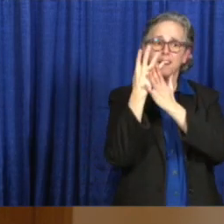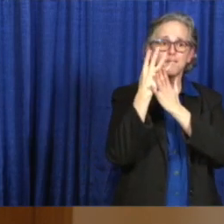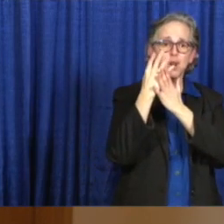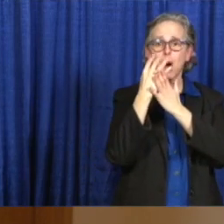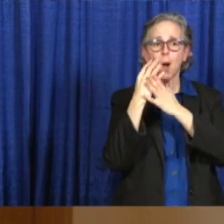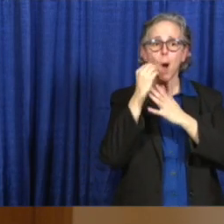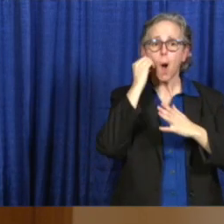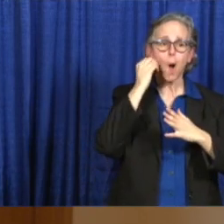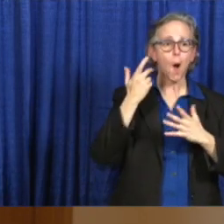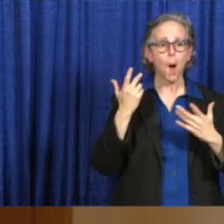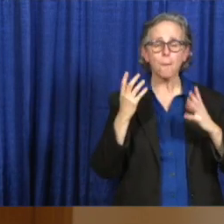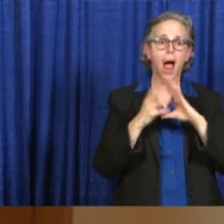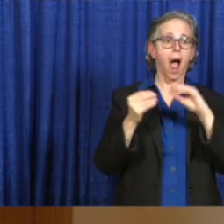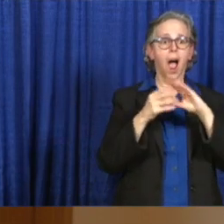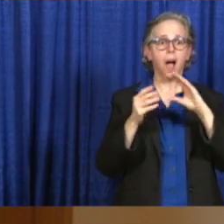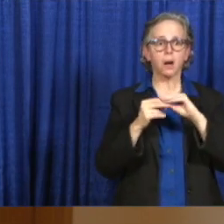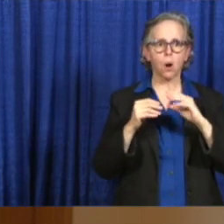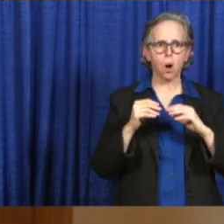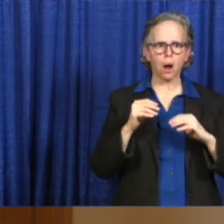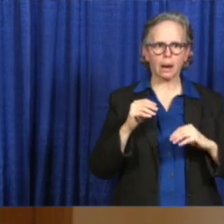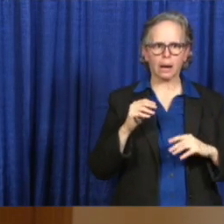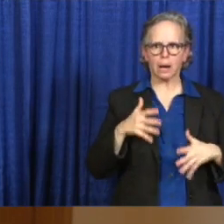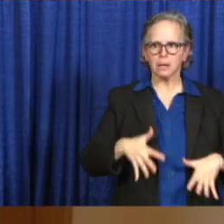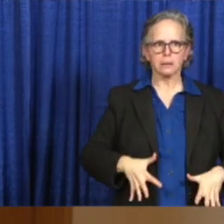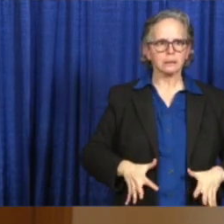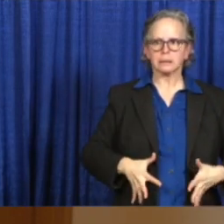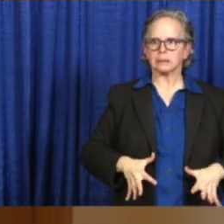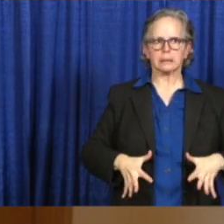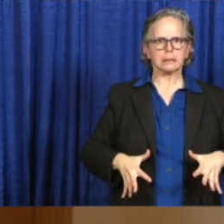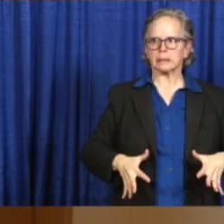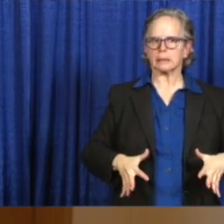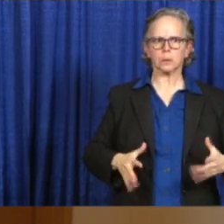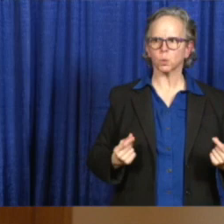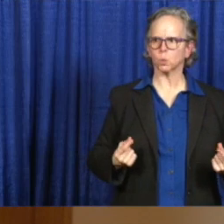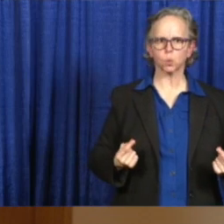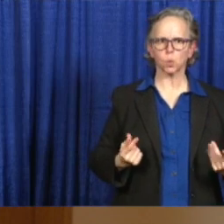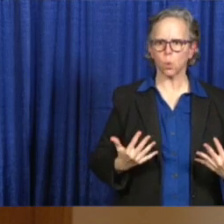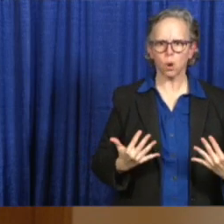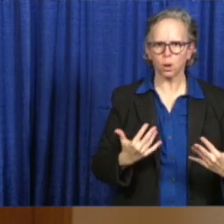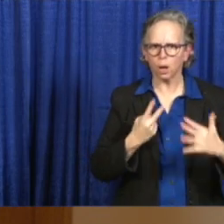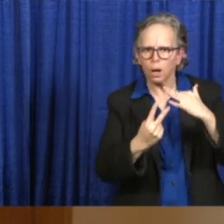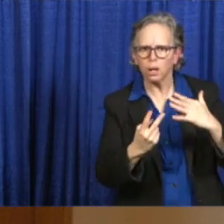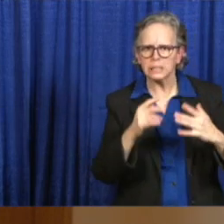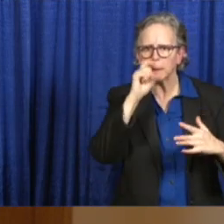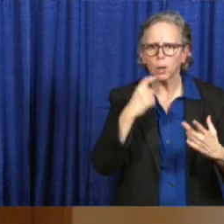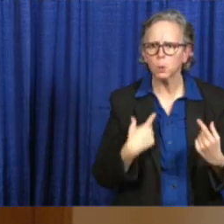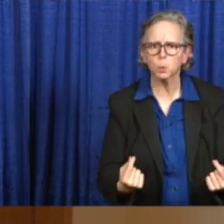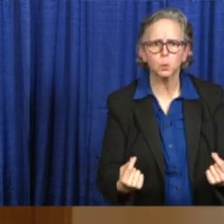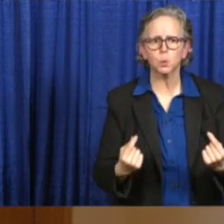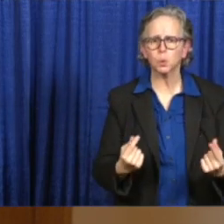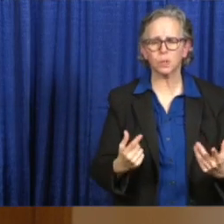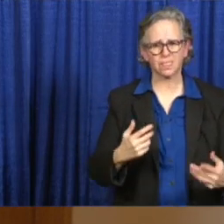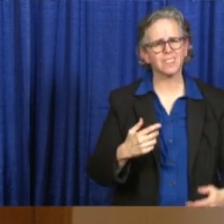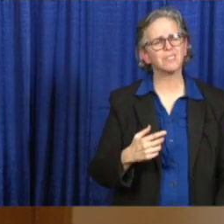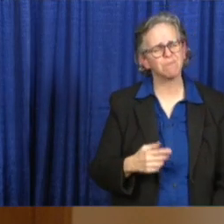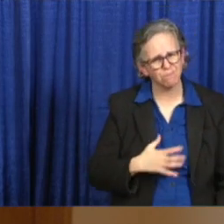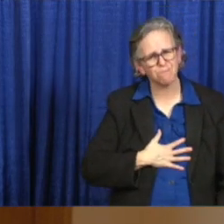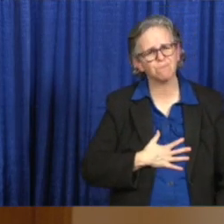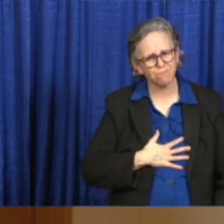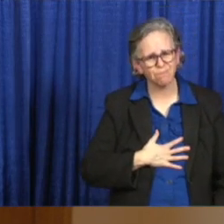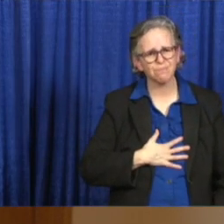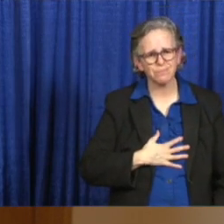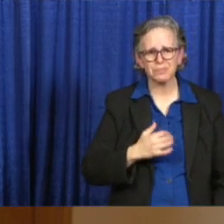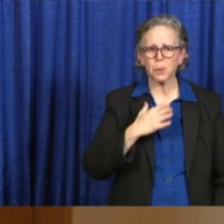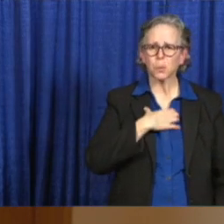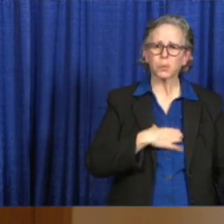all getting a little antsy as well. And so I wish I could give you hope about your